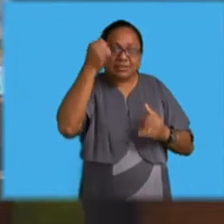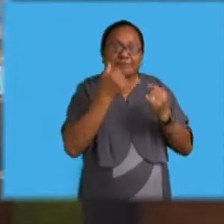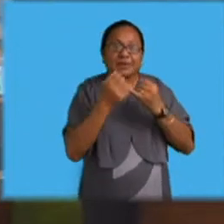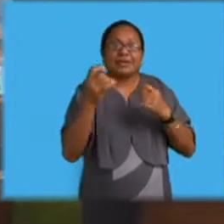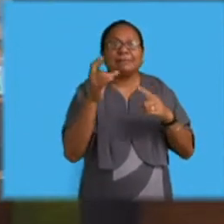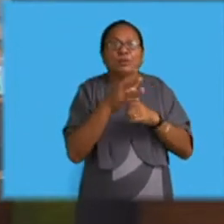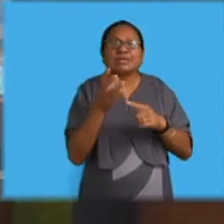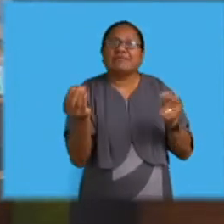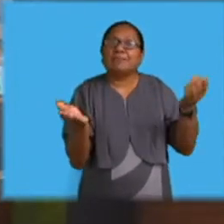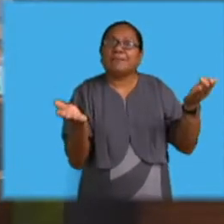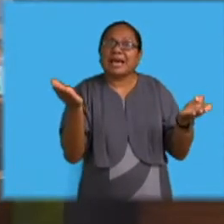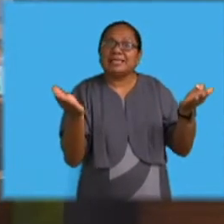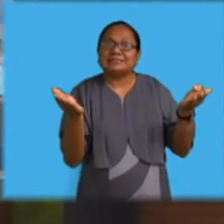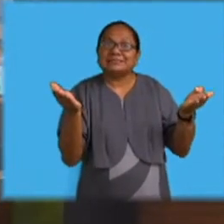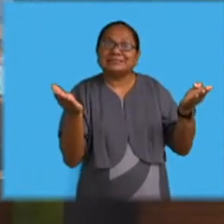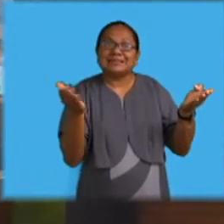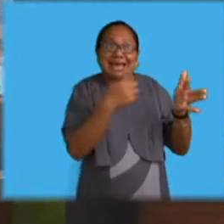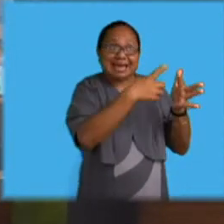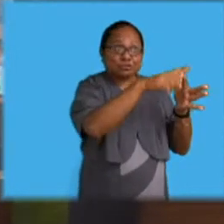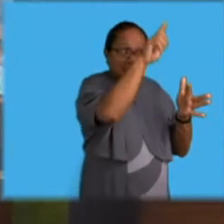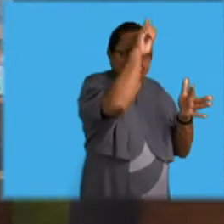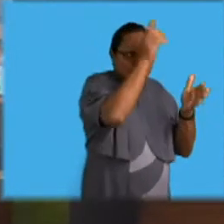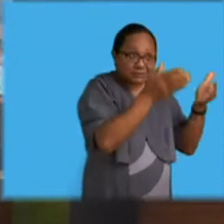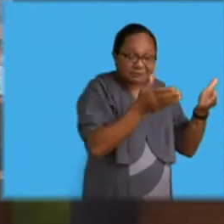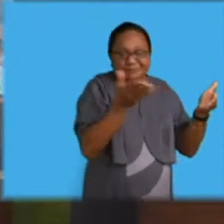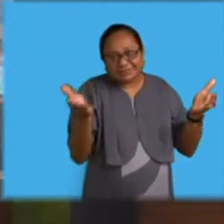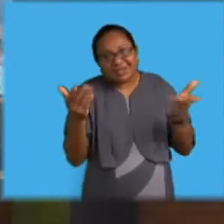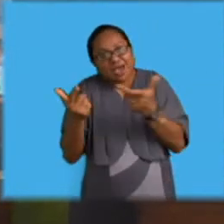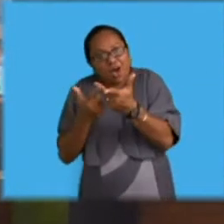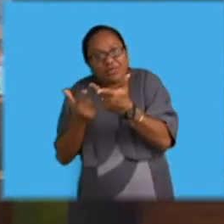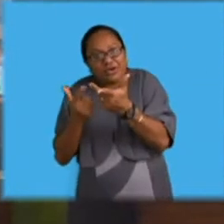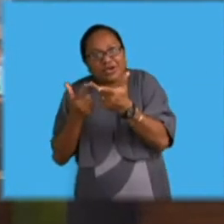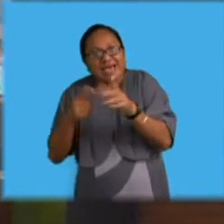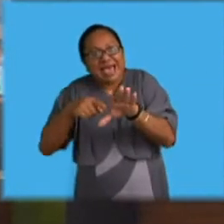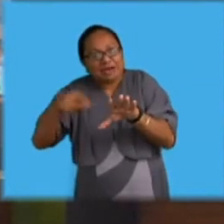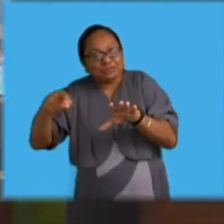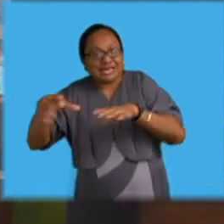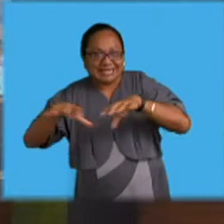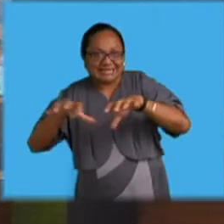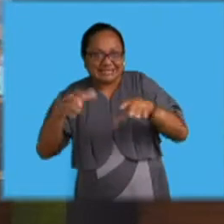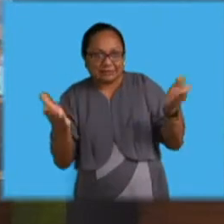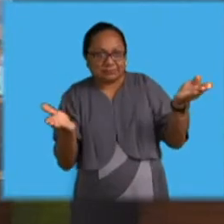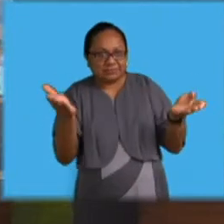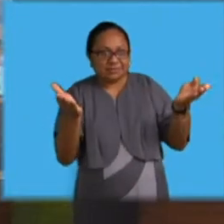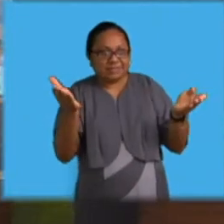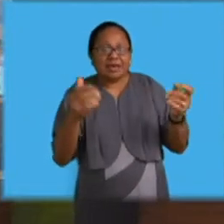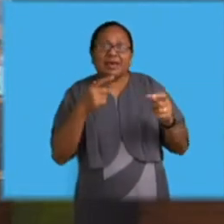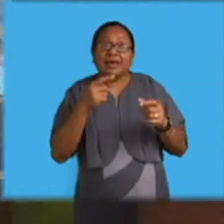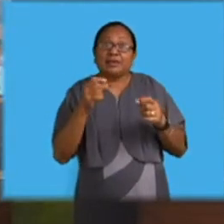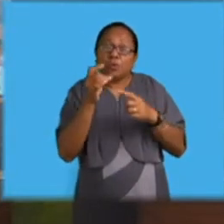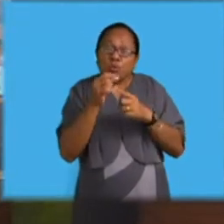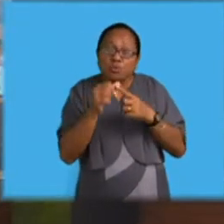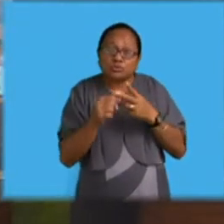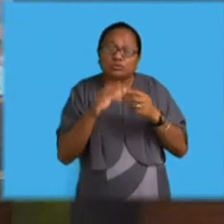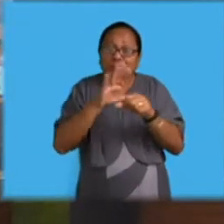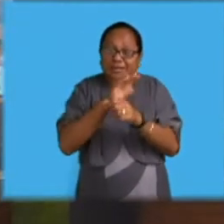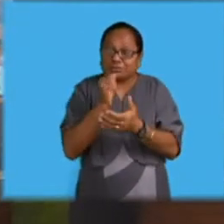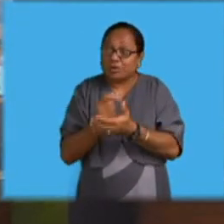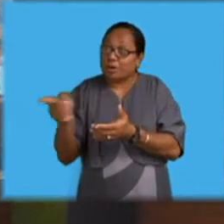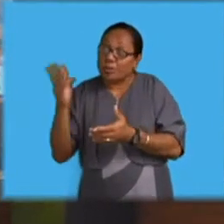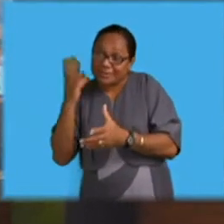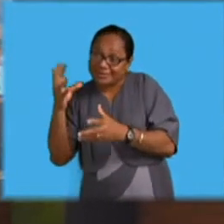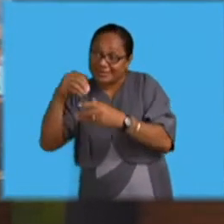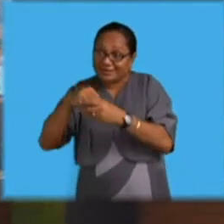striking a balance between student involvement in extracurricular activities and academic studies and ensuring safety of students participating in these